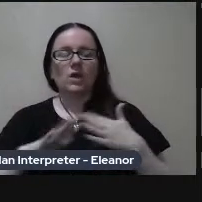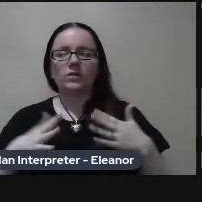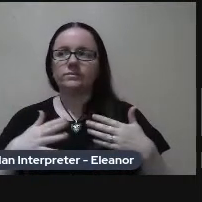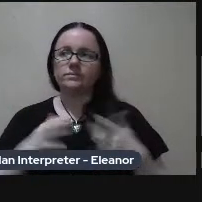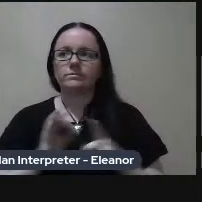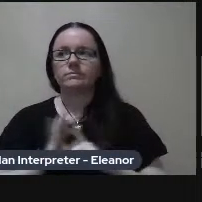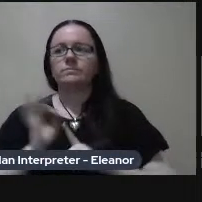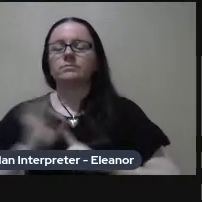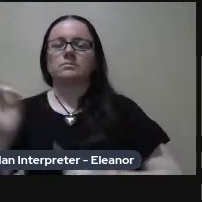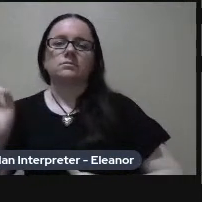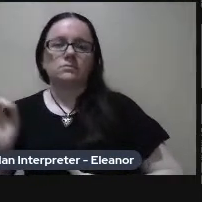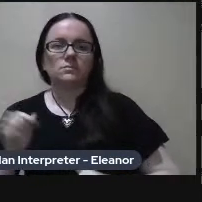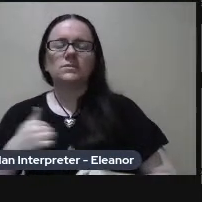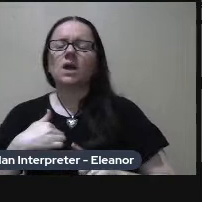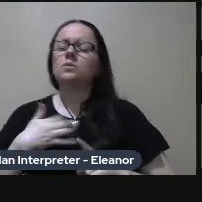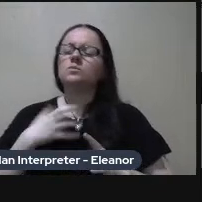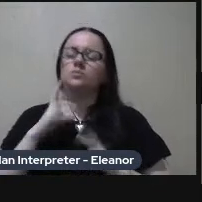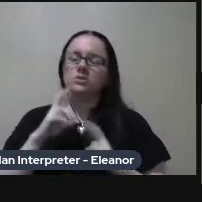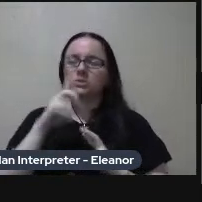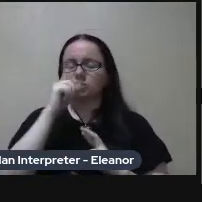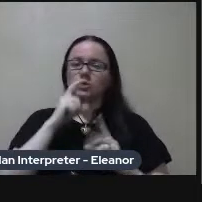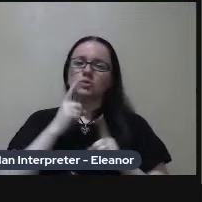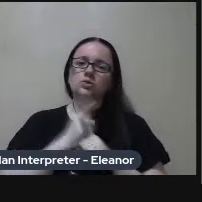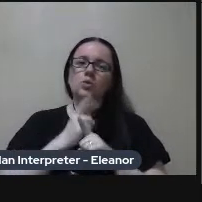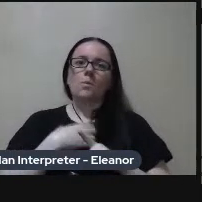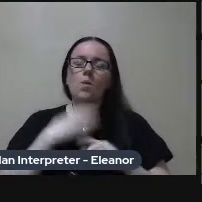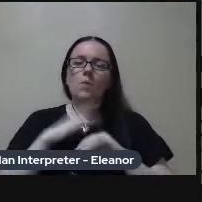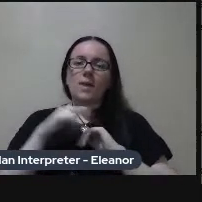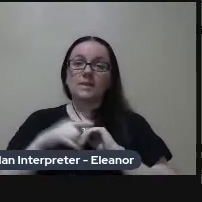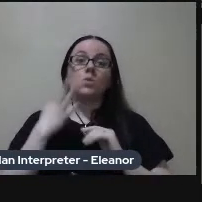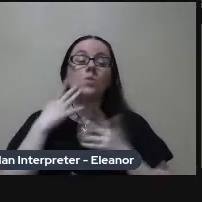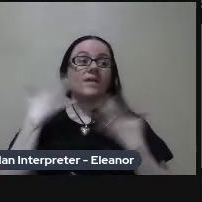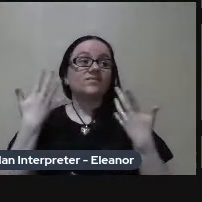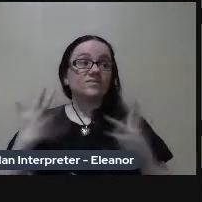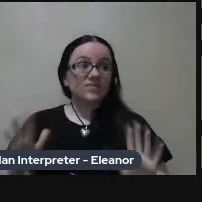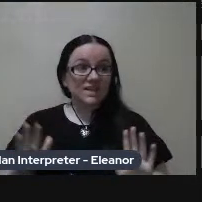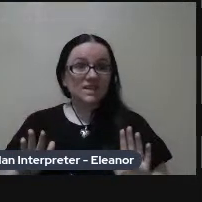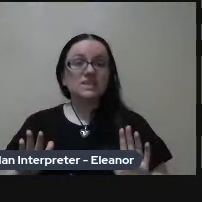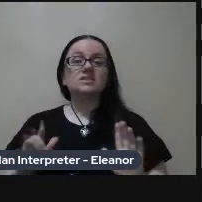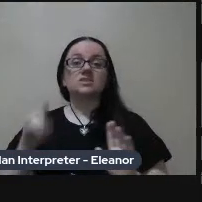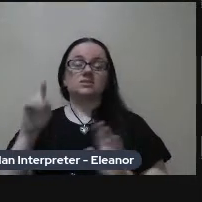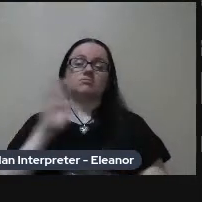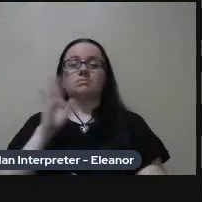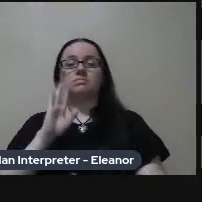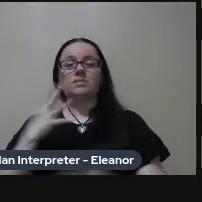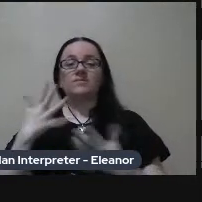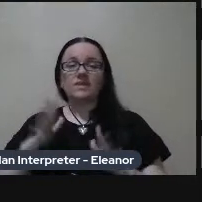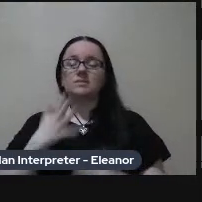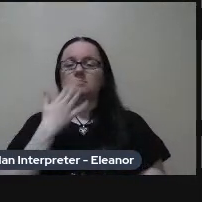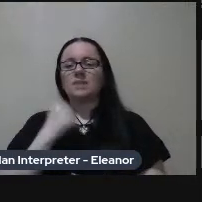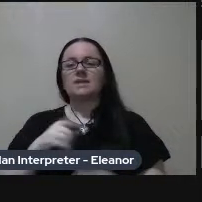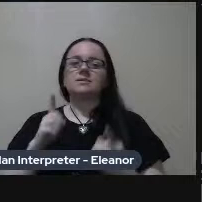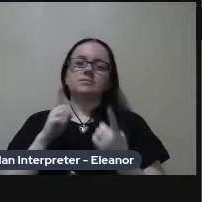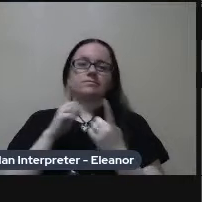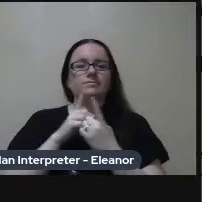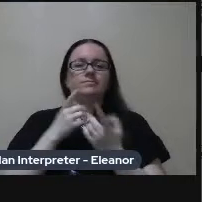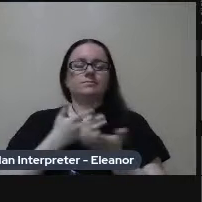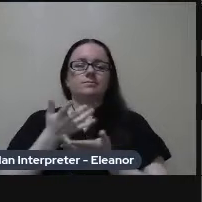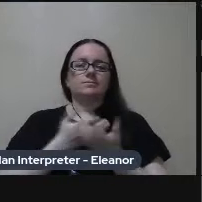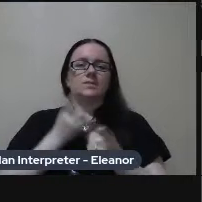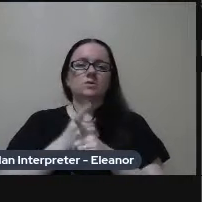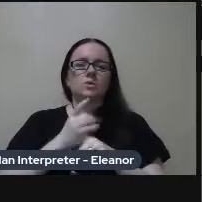in more detail about these things too when we stop after the presentations to have a conversation. Pop on to the next couple of